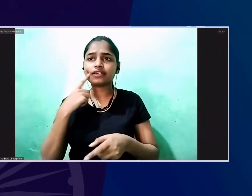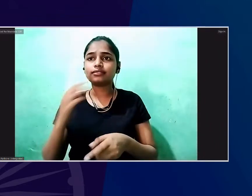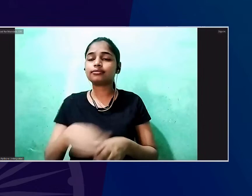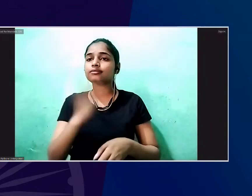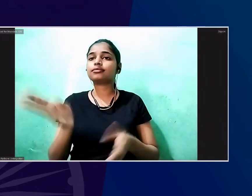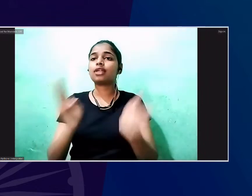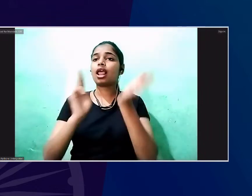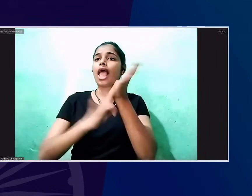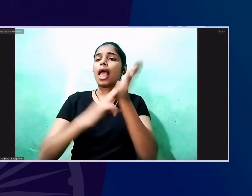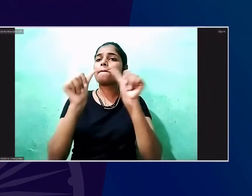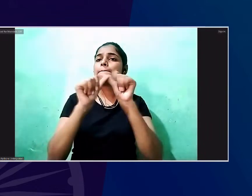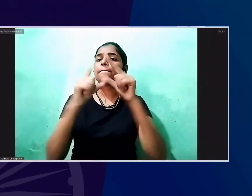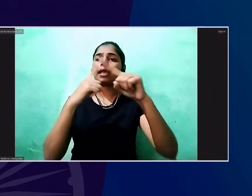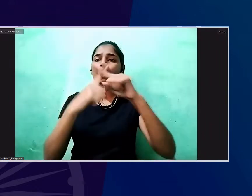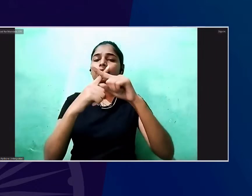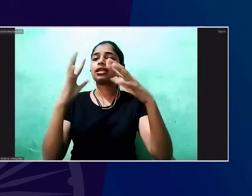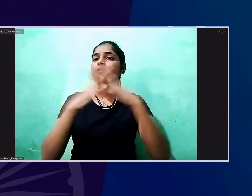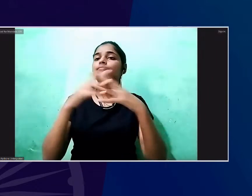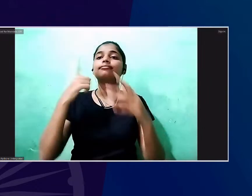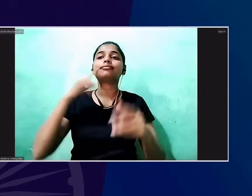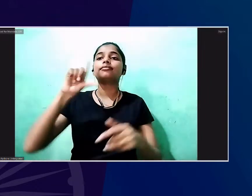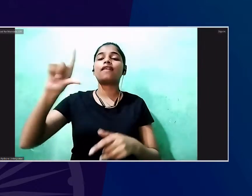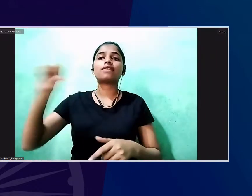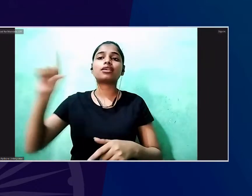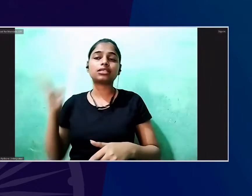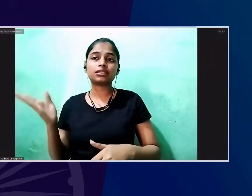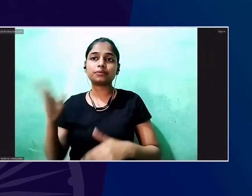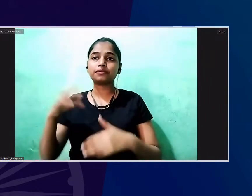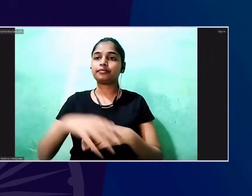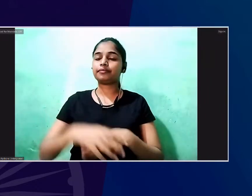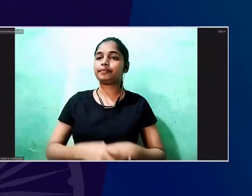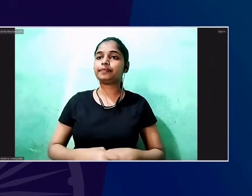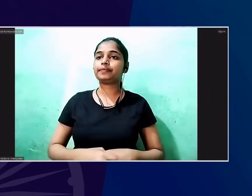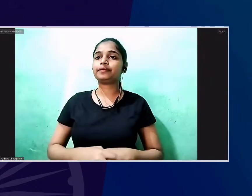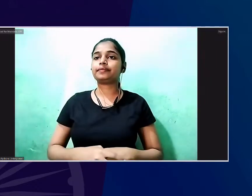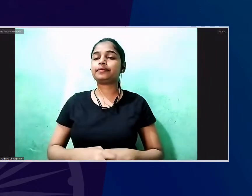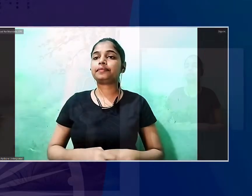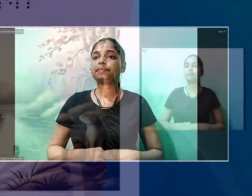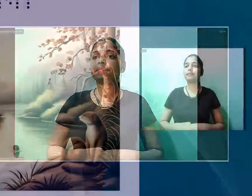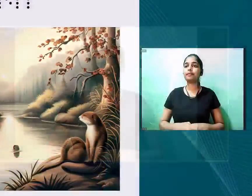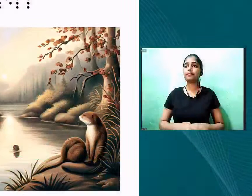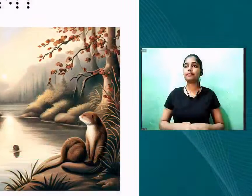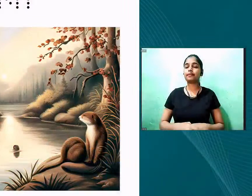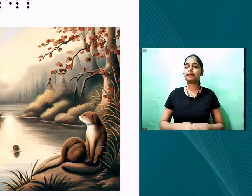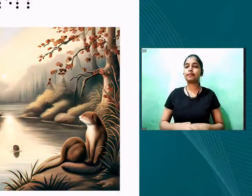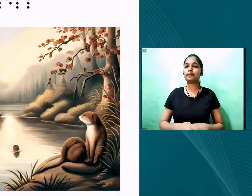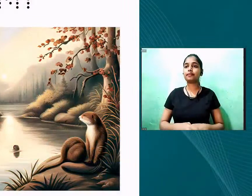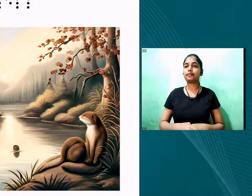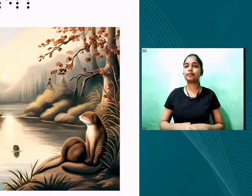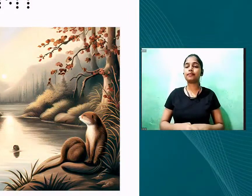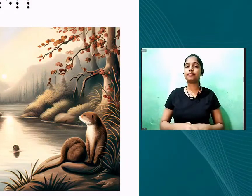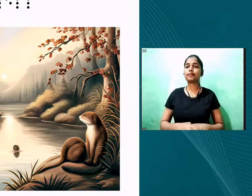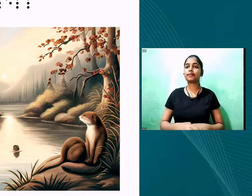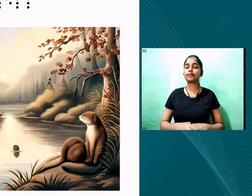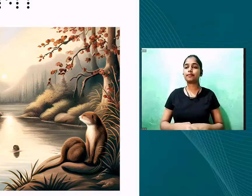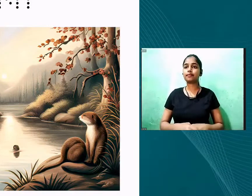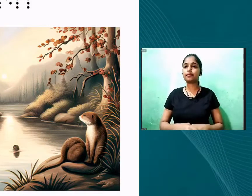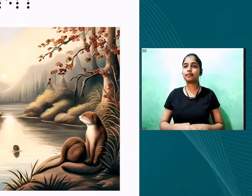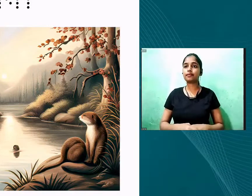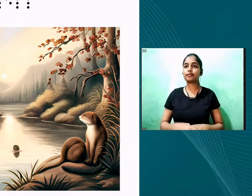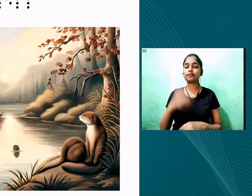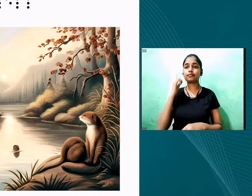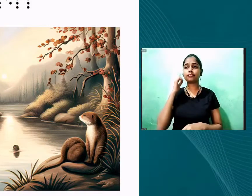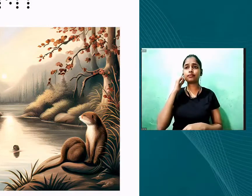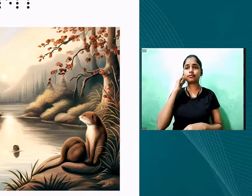coast of Scotland. He had a dog. When his dog died, he was alone.